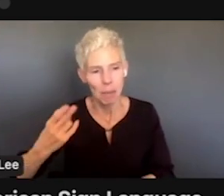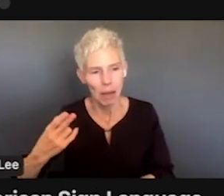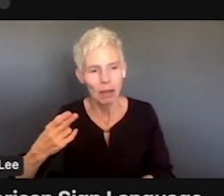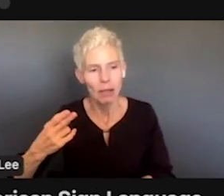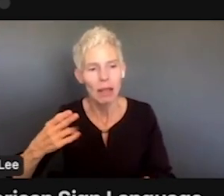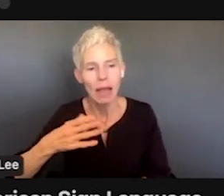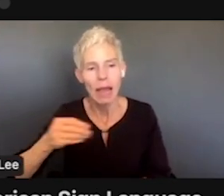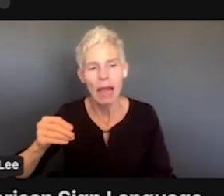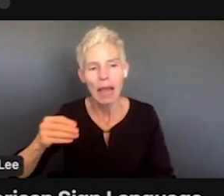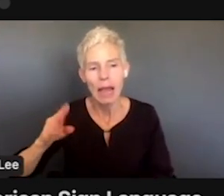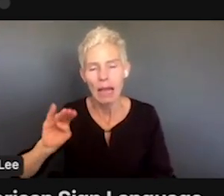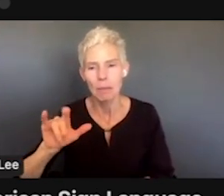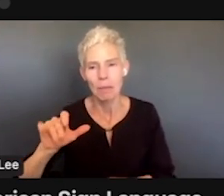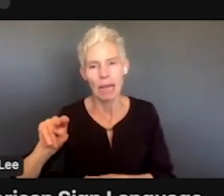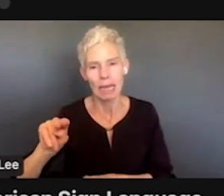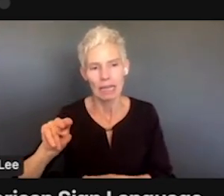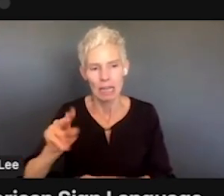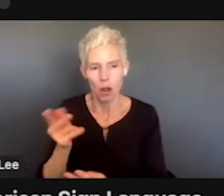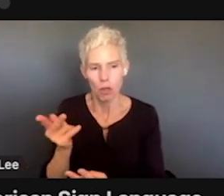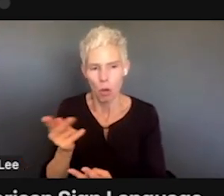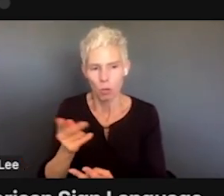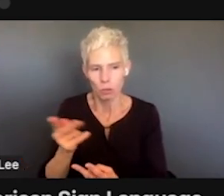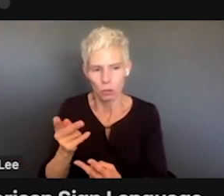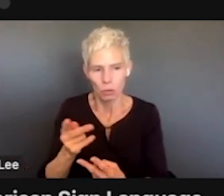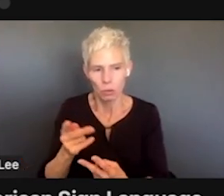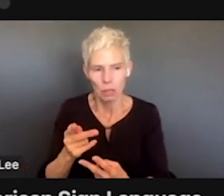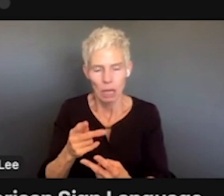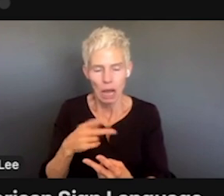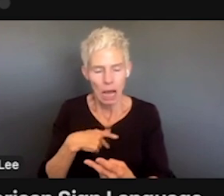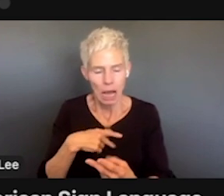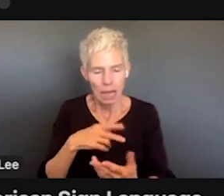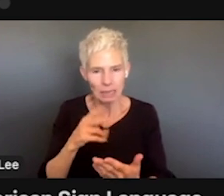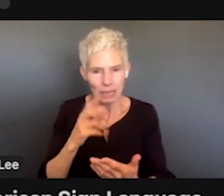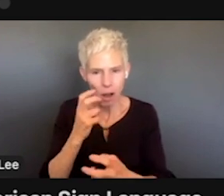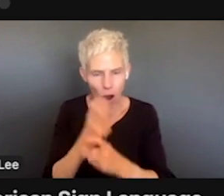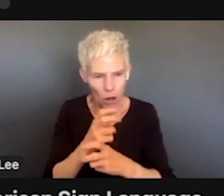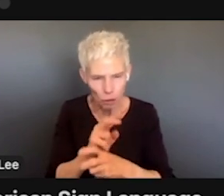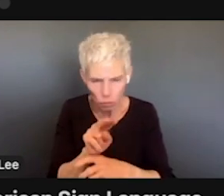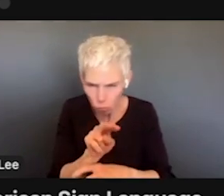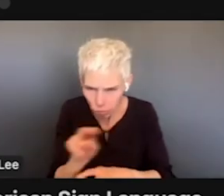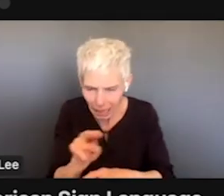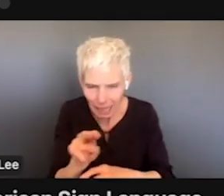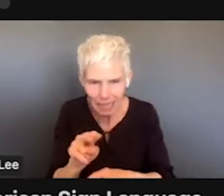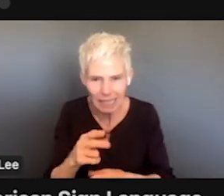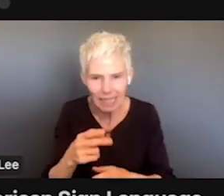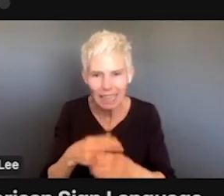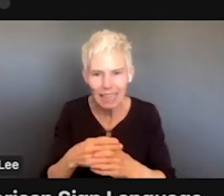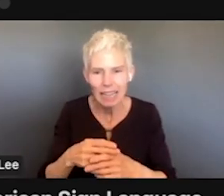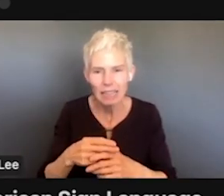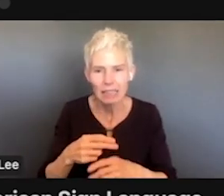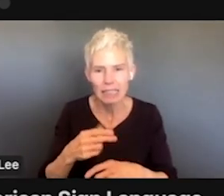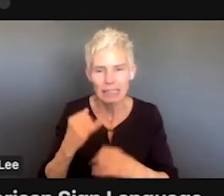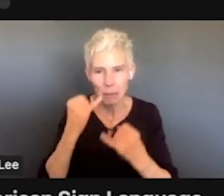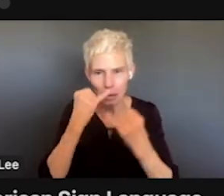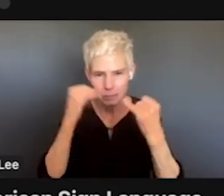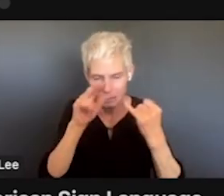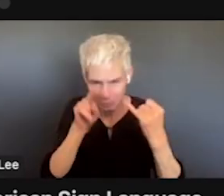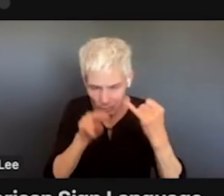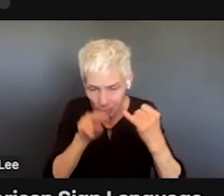Megan Gleason. I have to use my readers. I have those transition glasses that cause problems. But anyway,